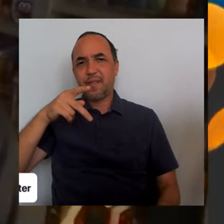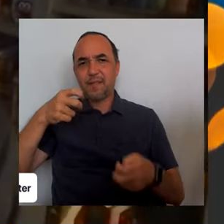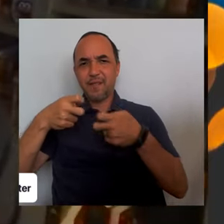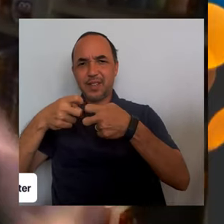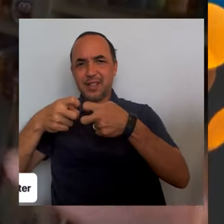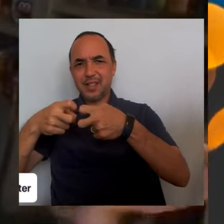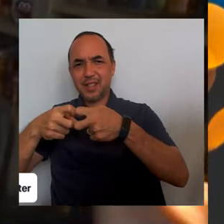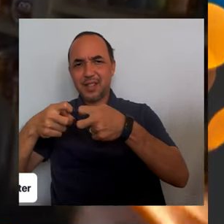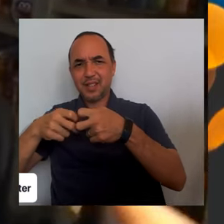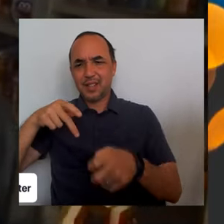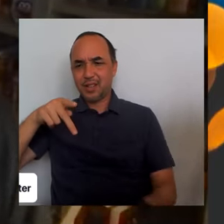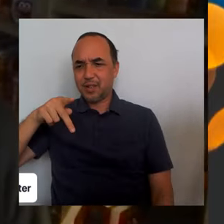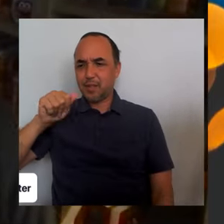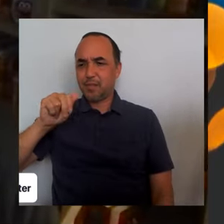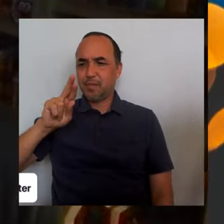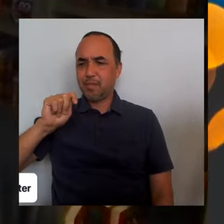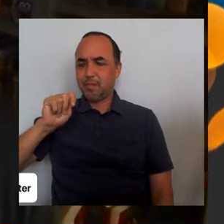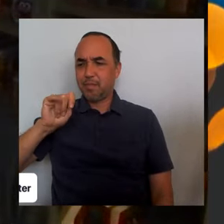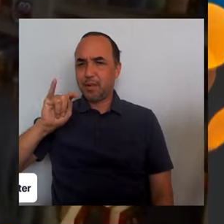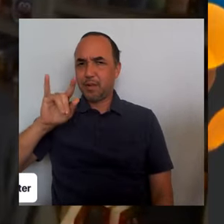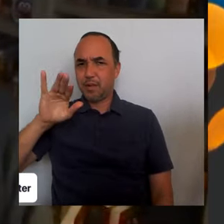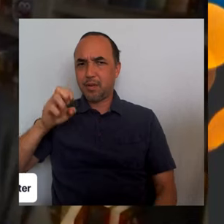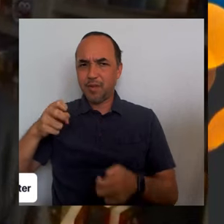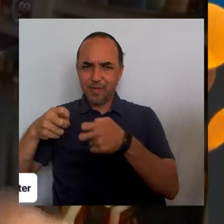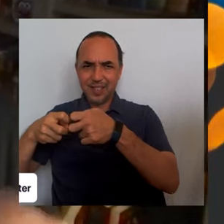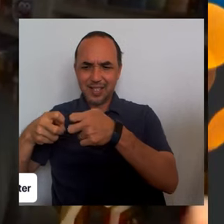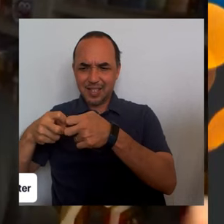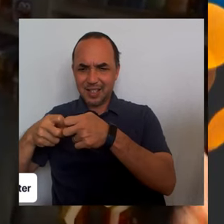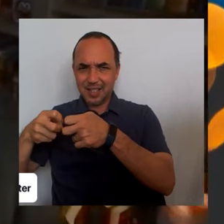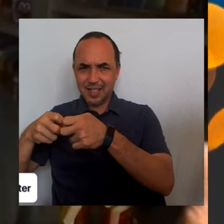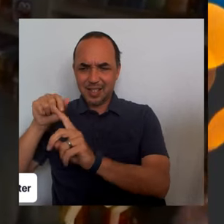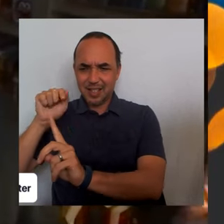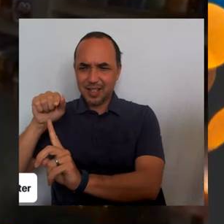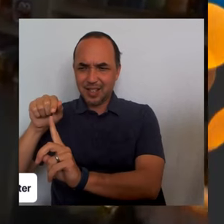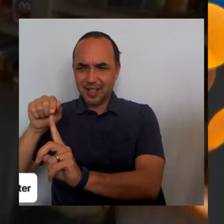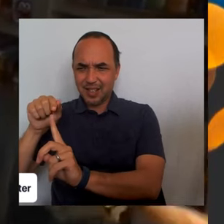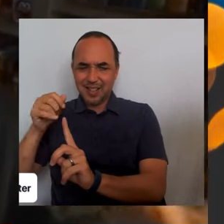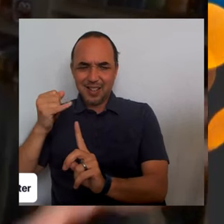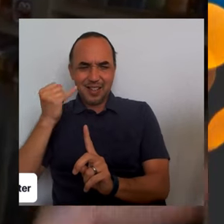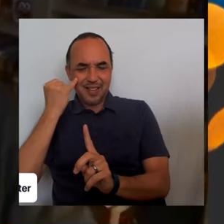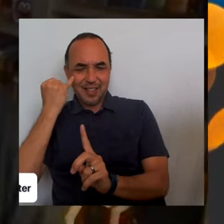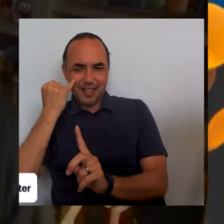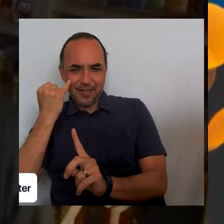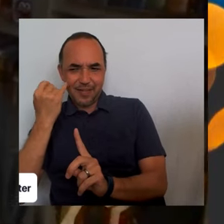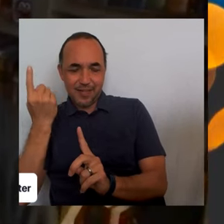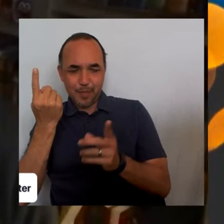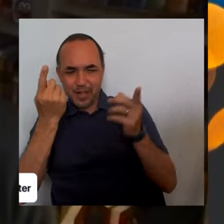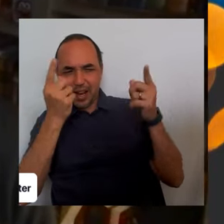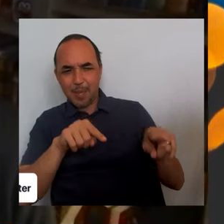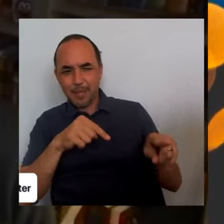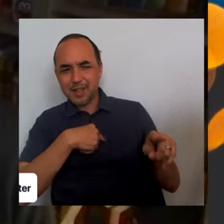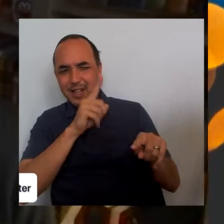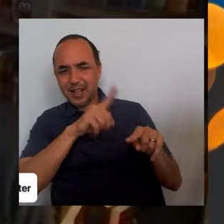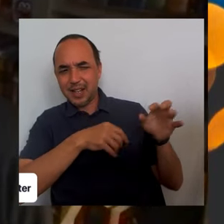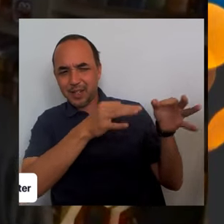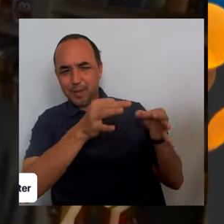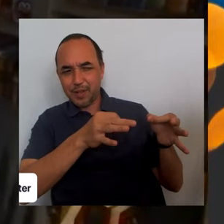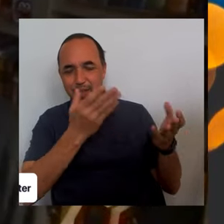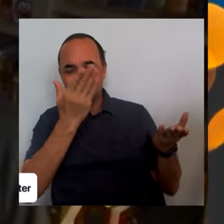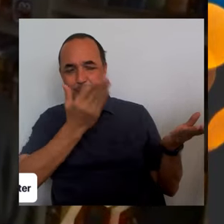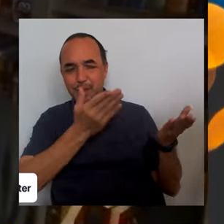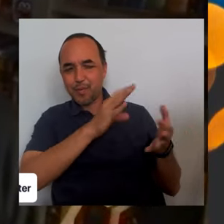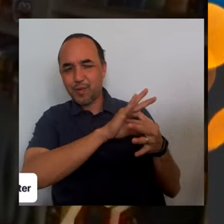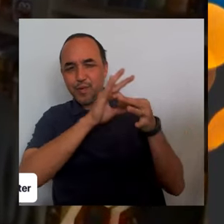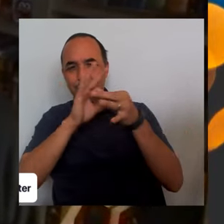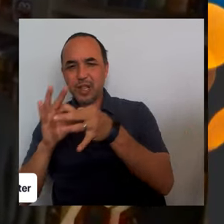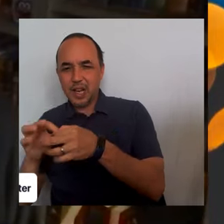things can happen in the physical environment here, how can it obey the laws of science and really make sense? And I thought that would stop